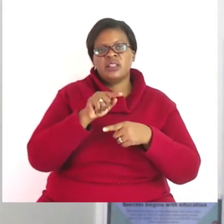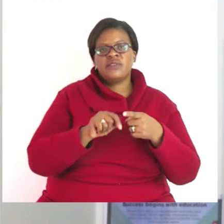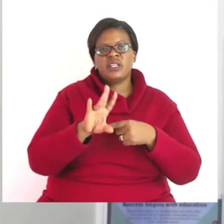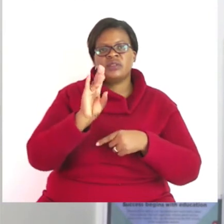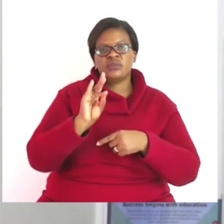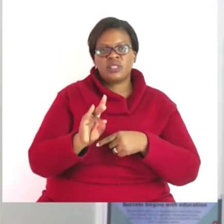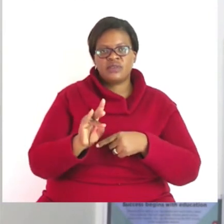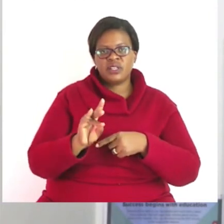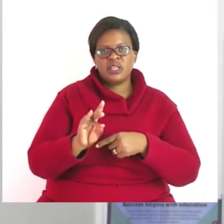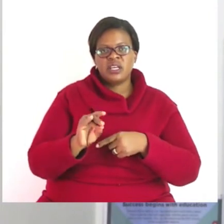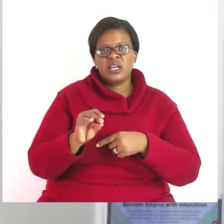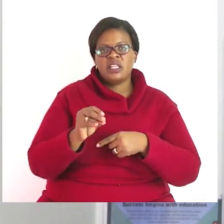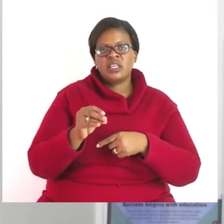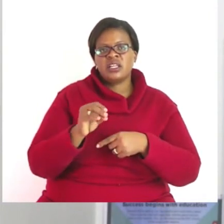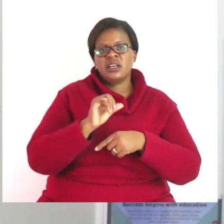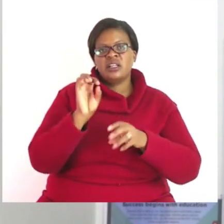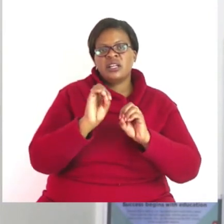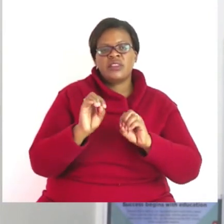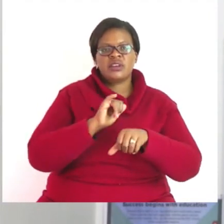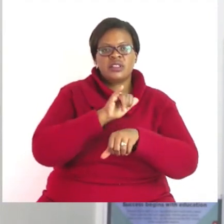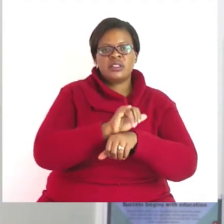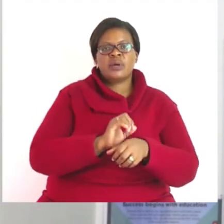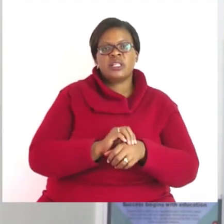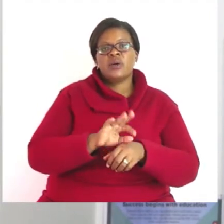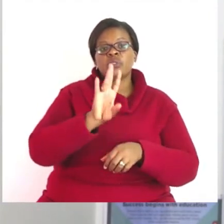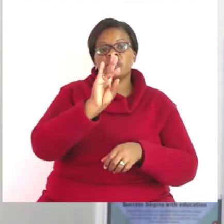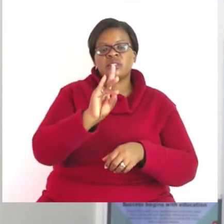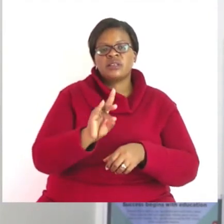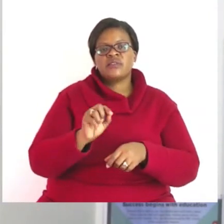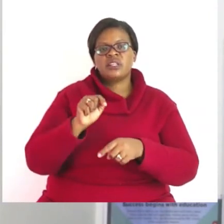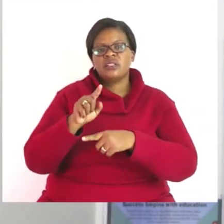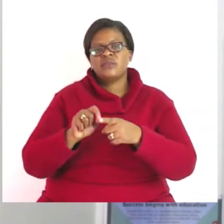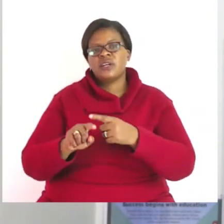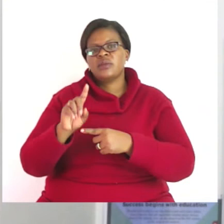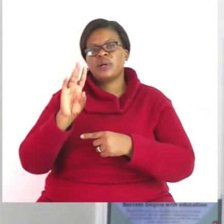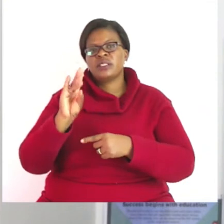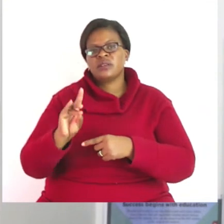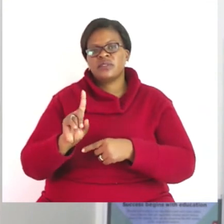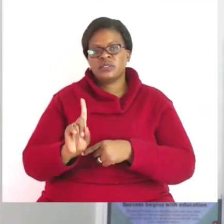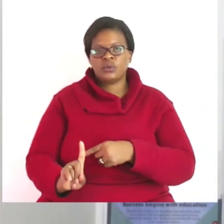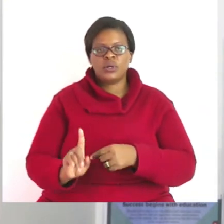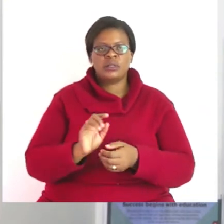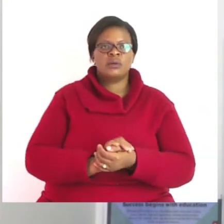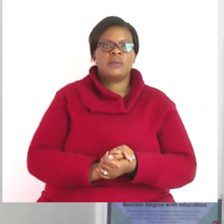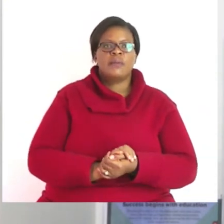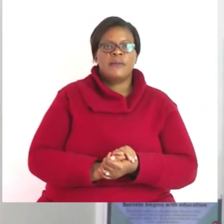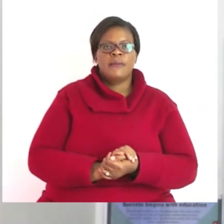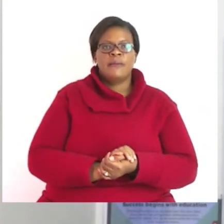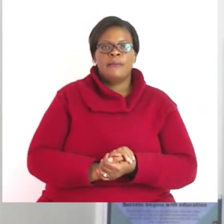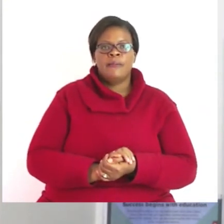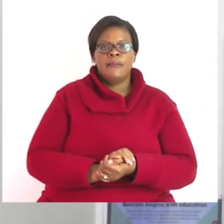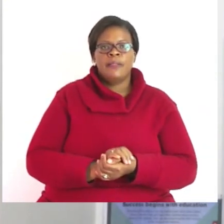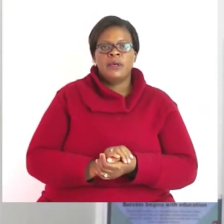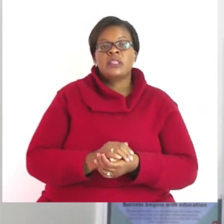7, which of course will be 7, and then you get your 1. This is your working. This is